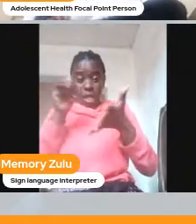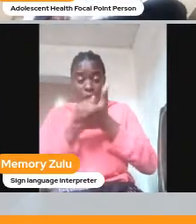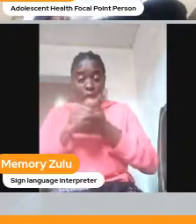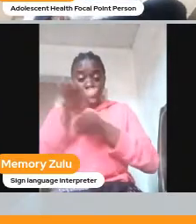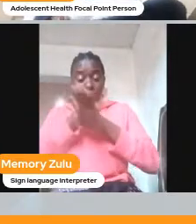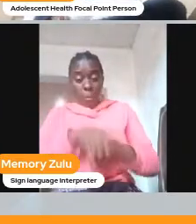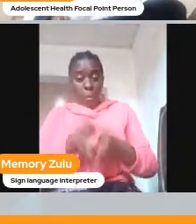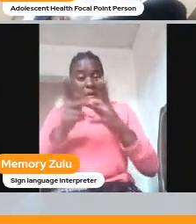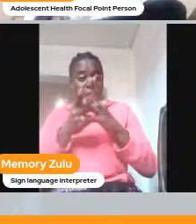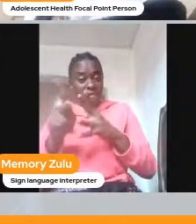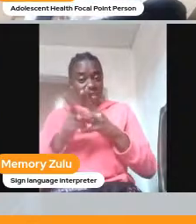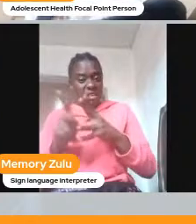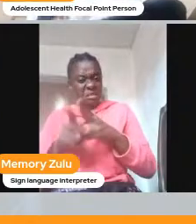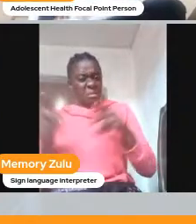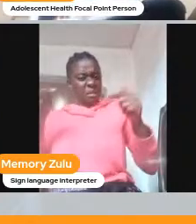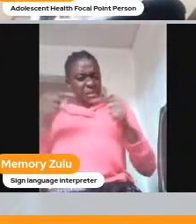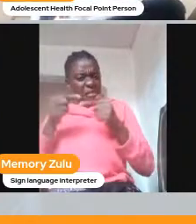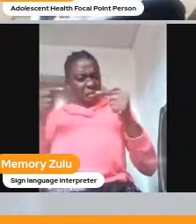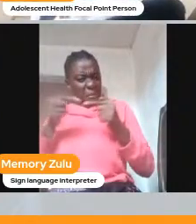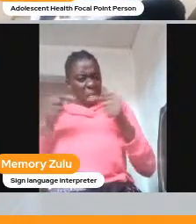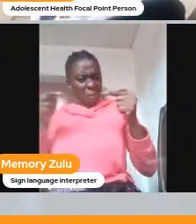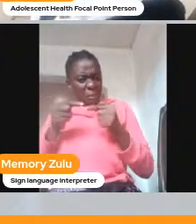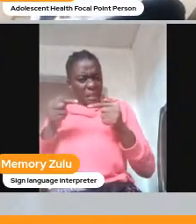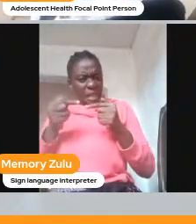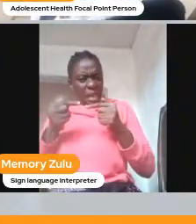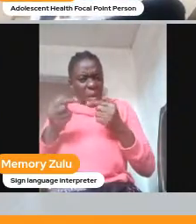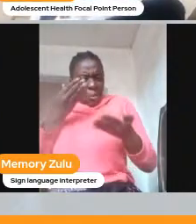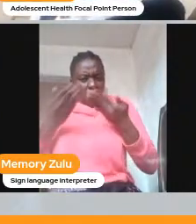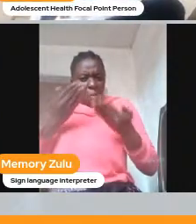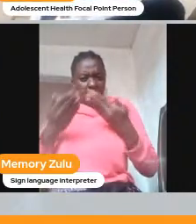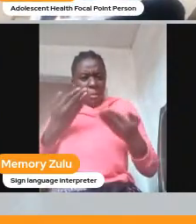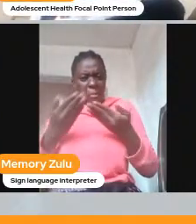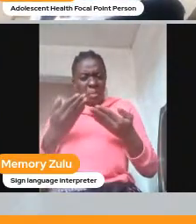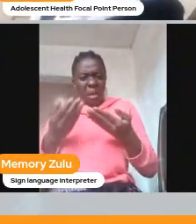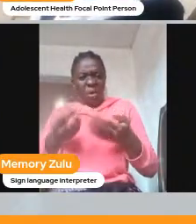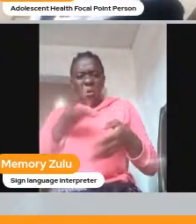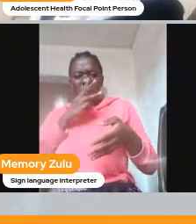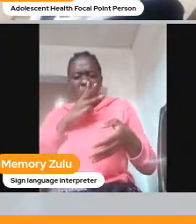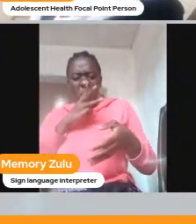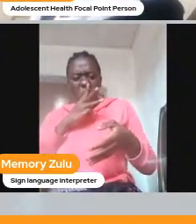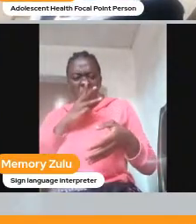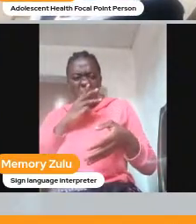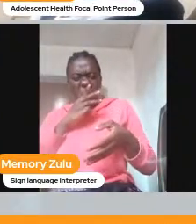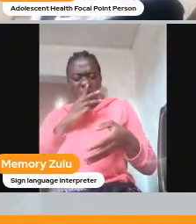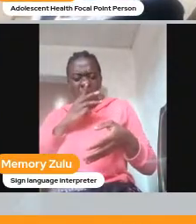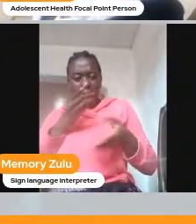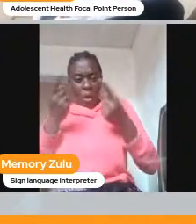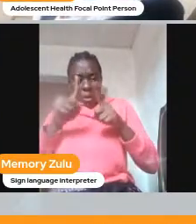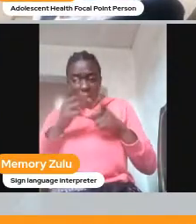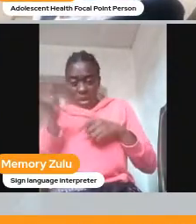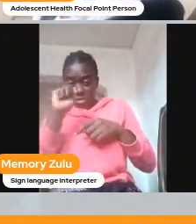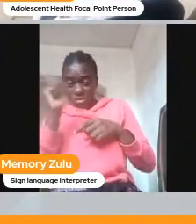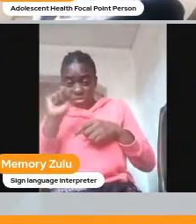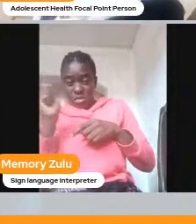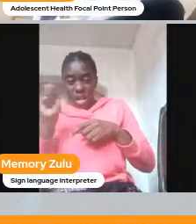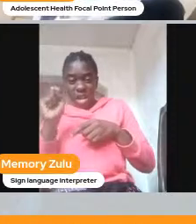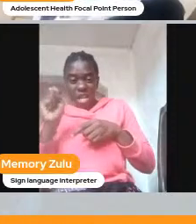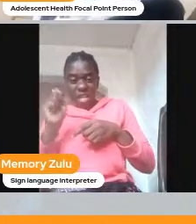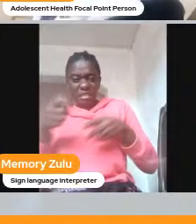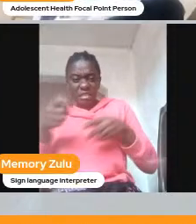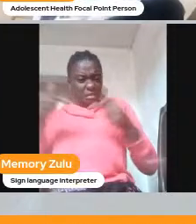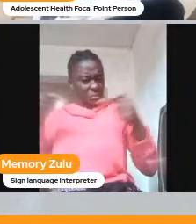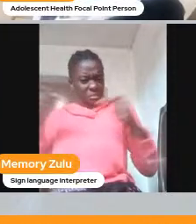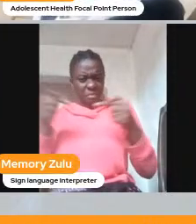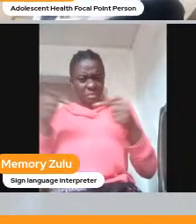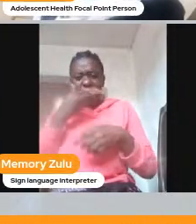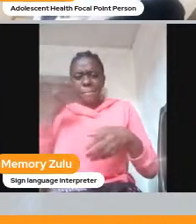any facility where they can treat you, so that you don't go into the latter stage or maybe the tertiary stage whereby it